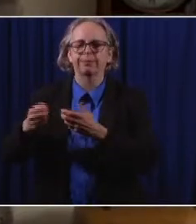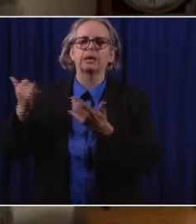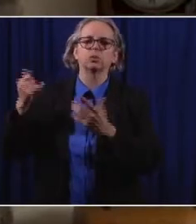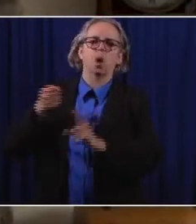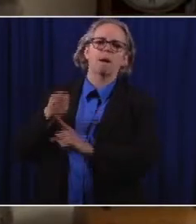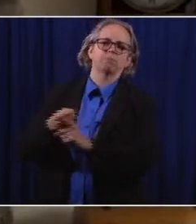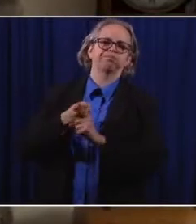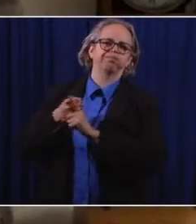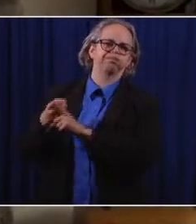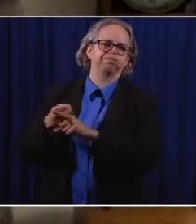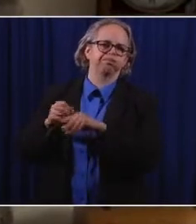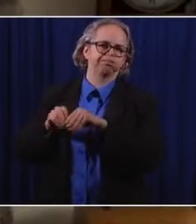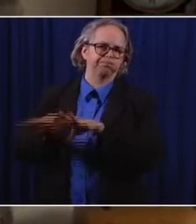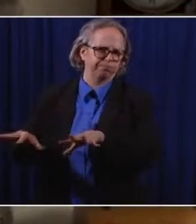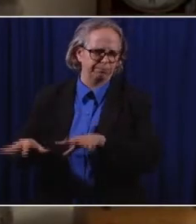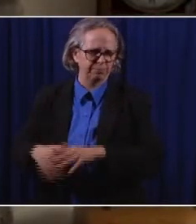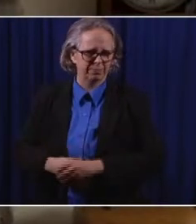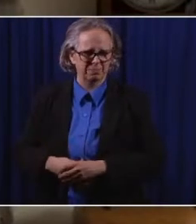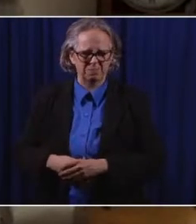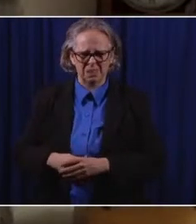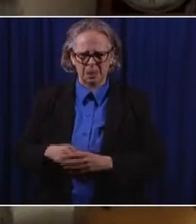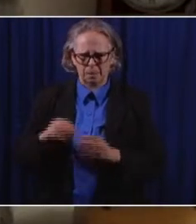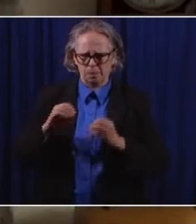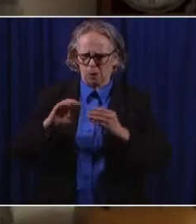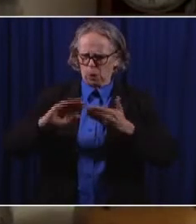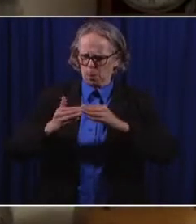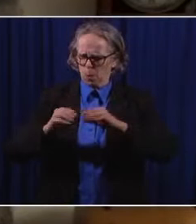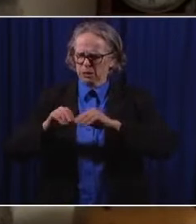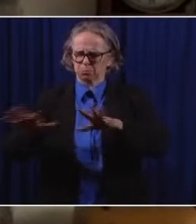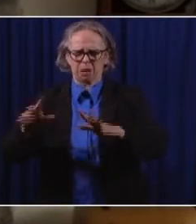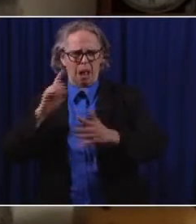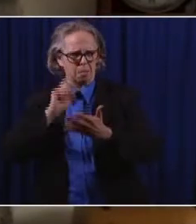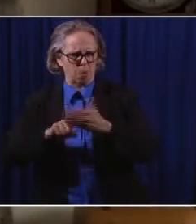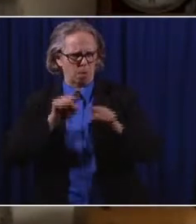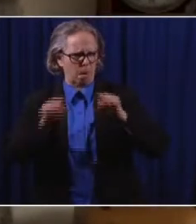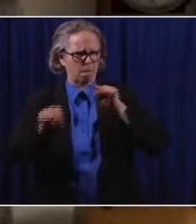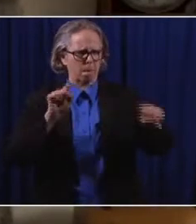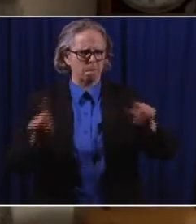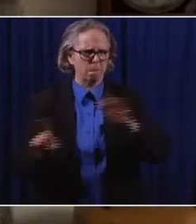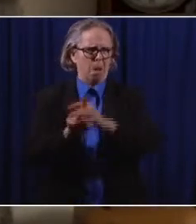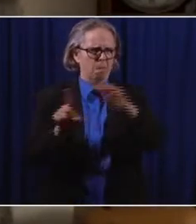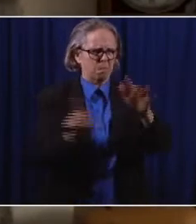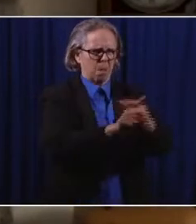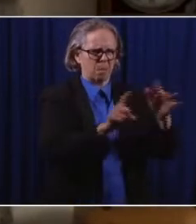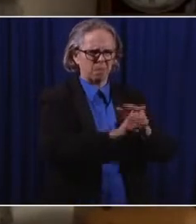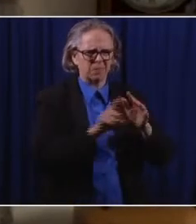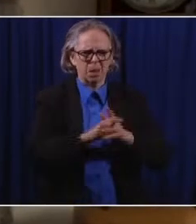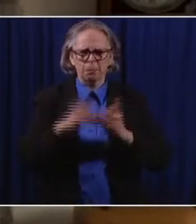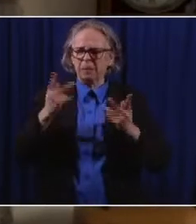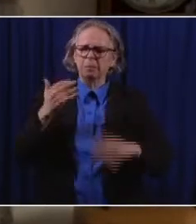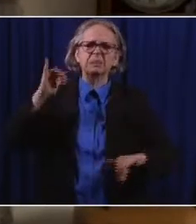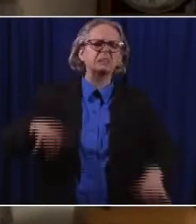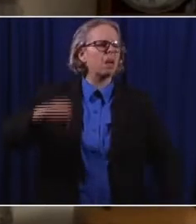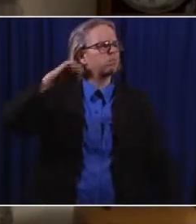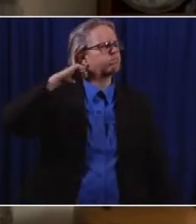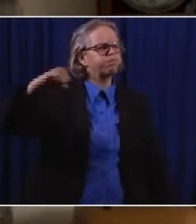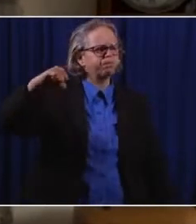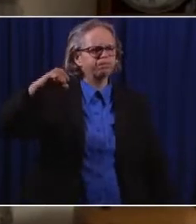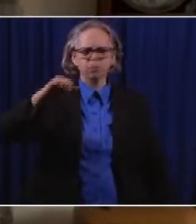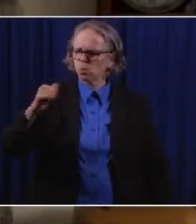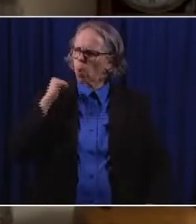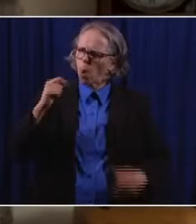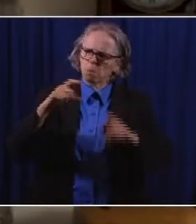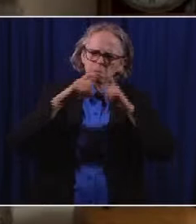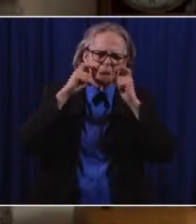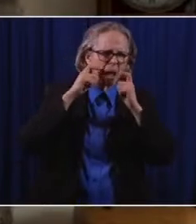they are seeing more community spread of the virus, and unfortunately, there is resistance to mask wearing and social distancing in the county. Let's go